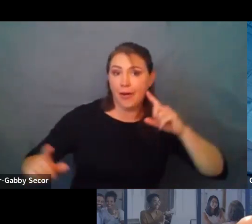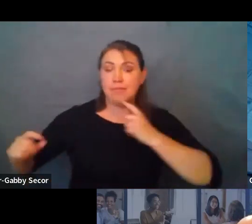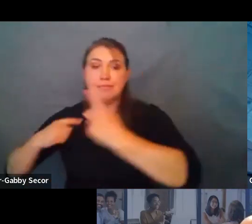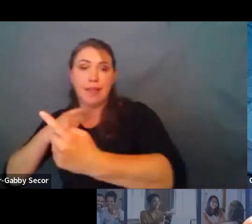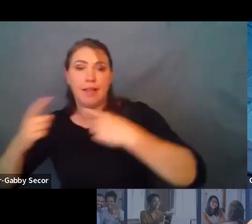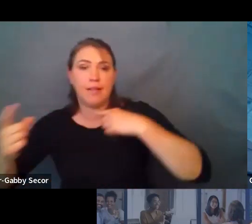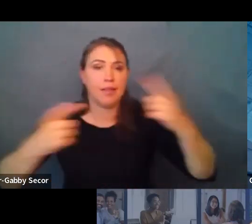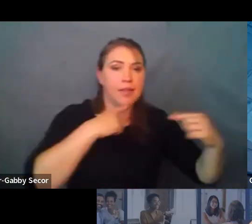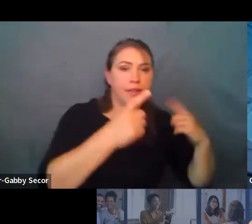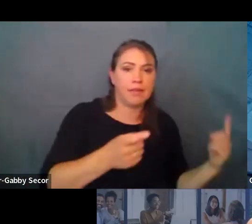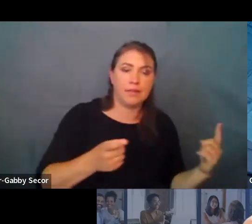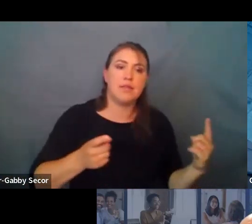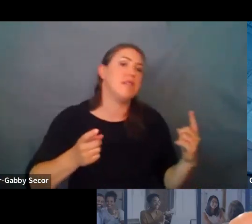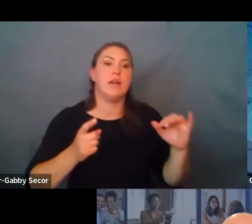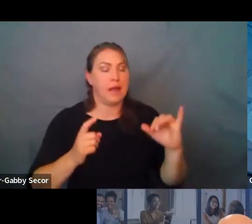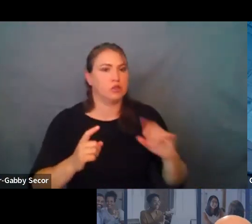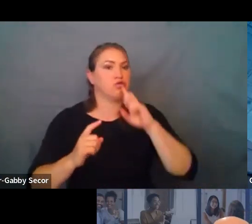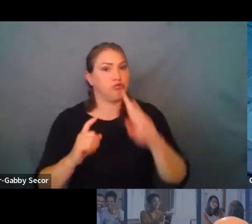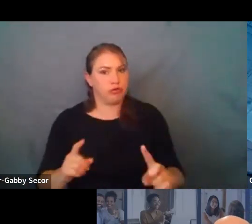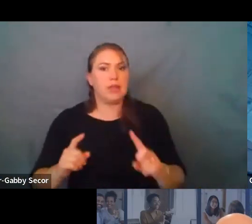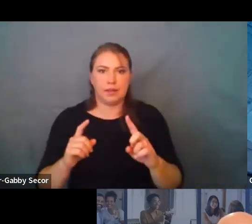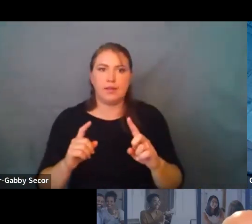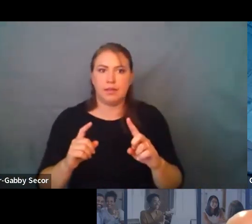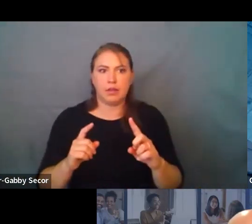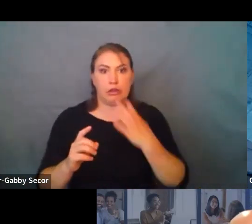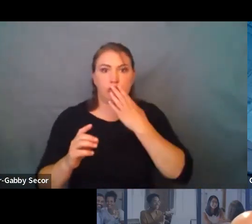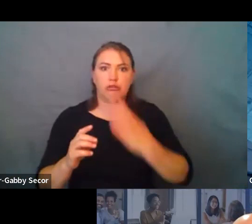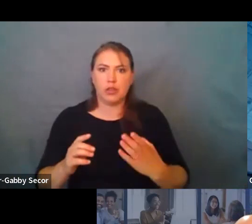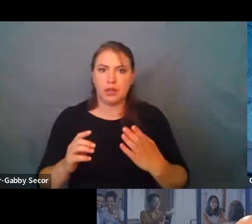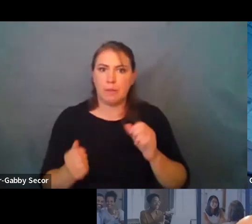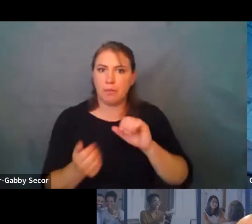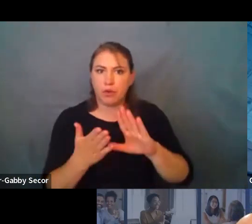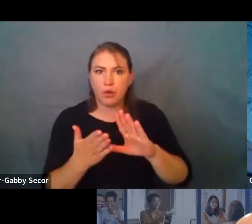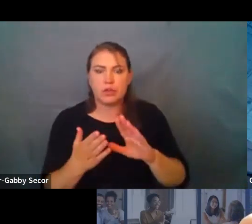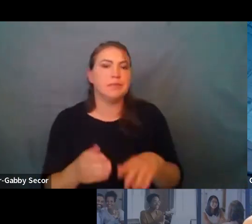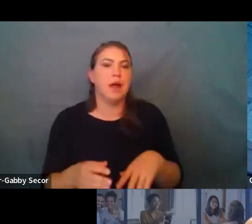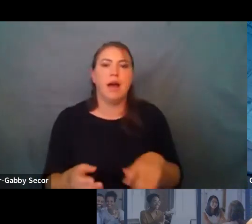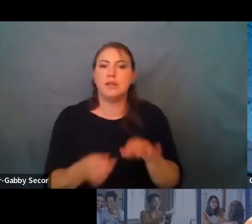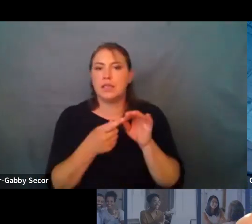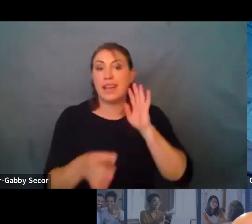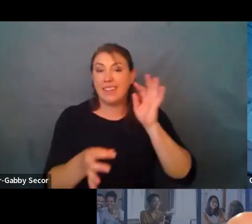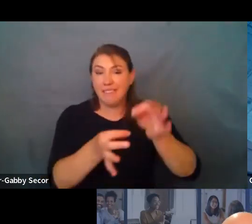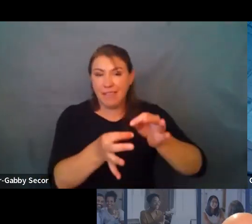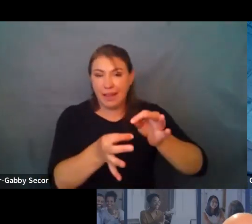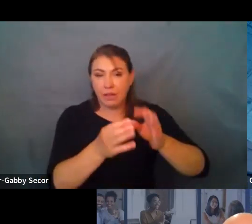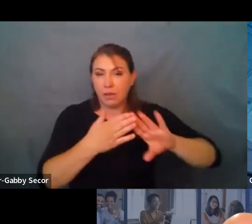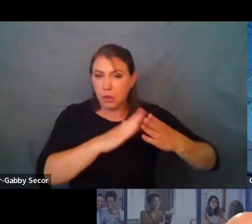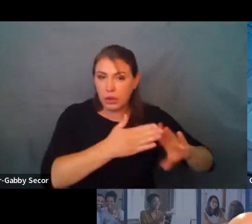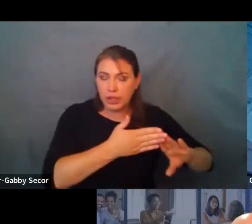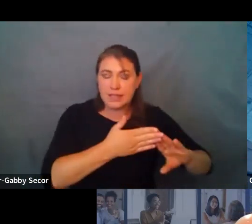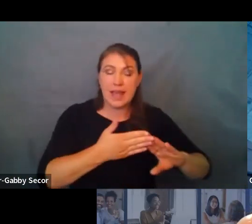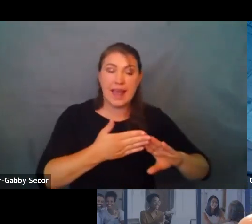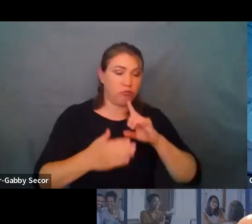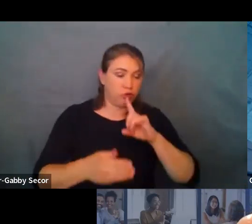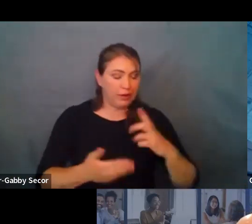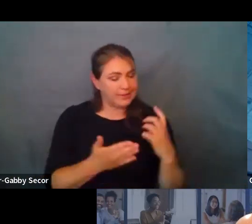different market segments, such as the faith community or in community centers, using the social media resources to reach